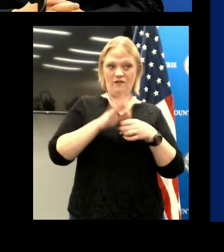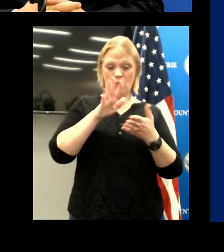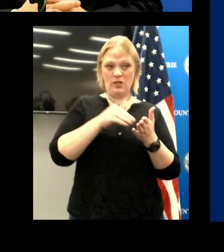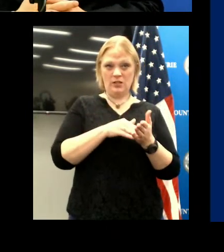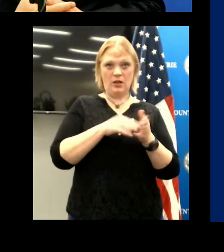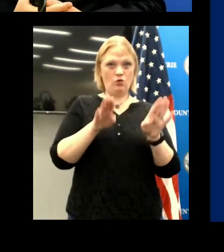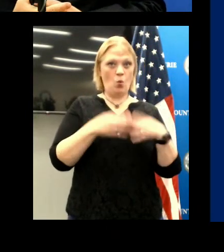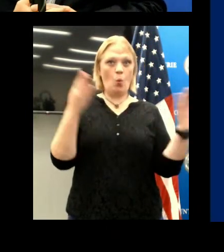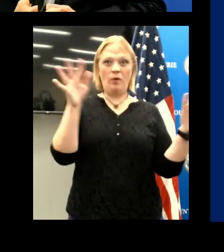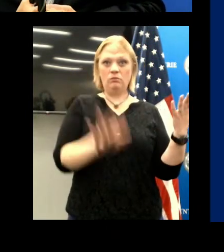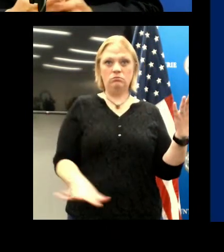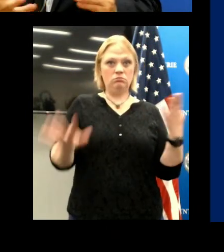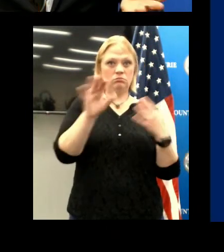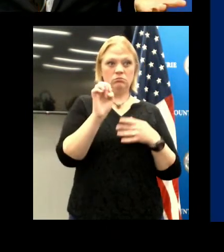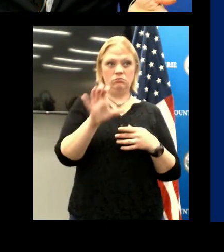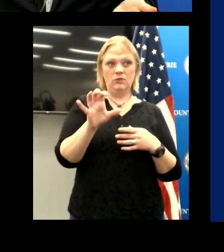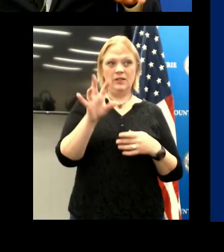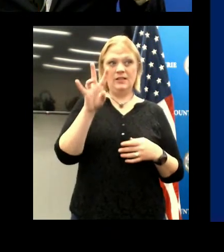of Erie County.